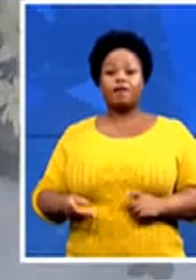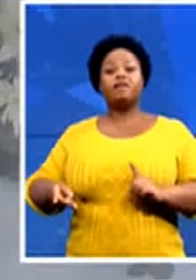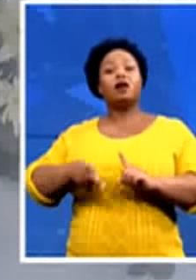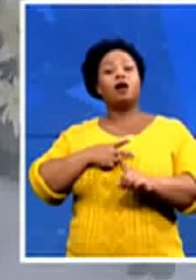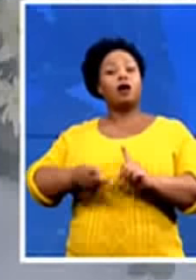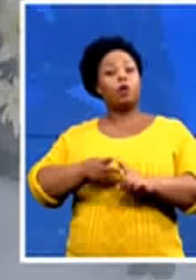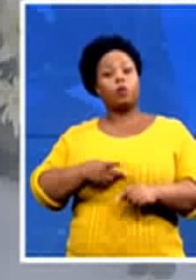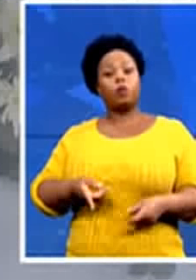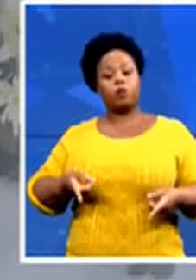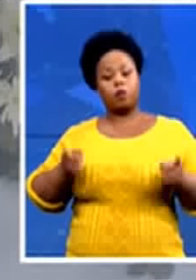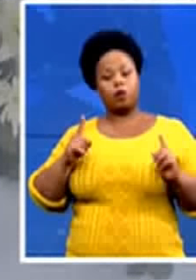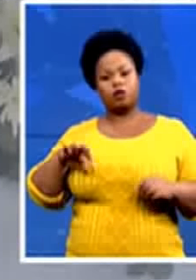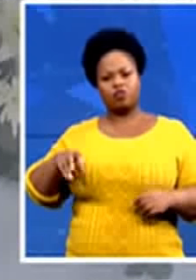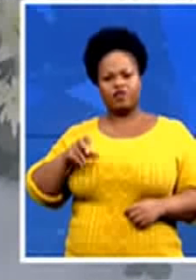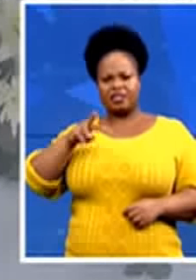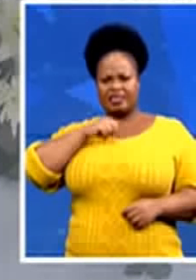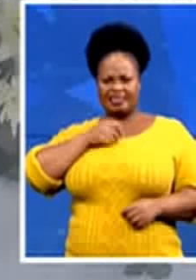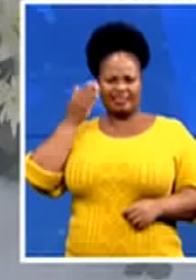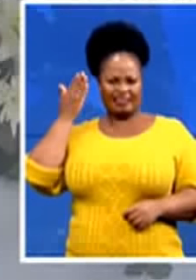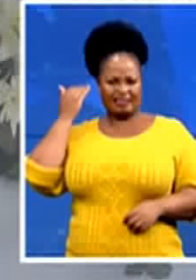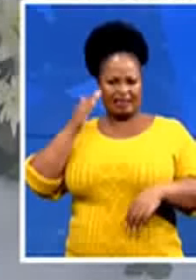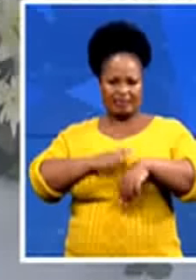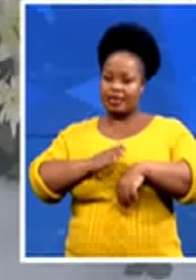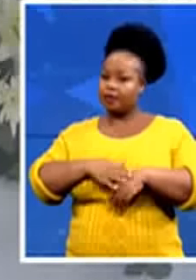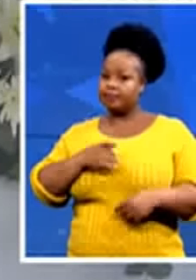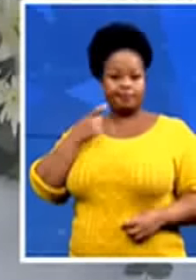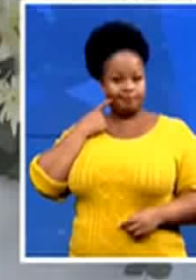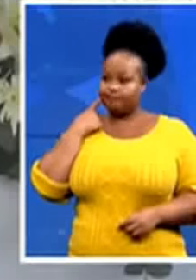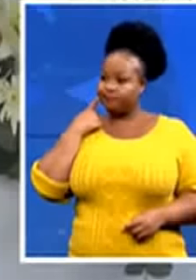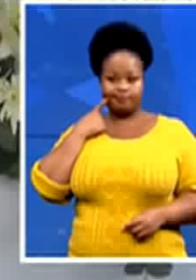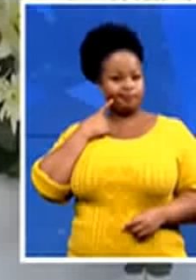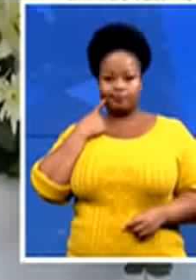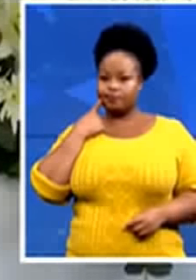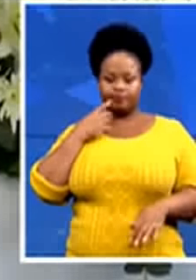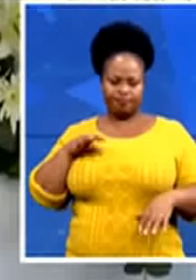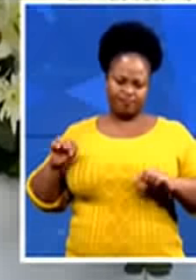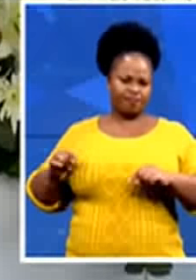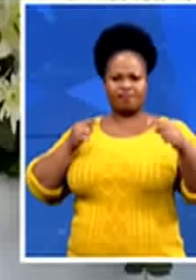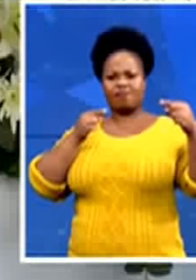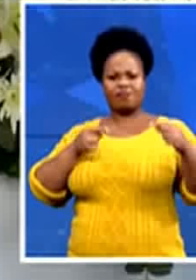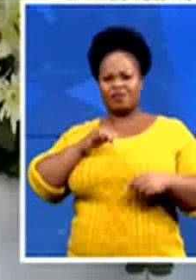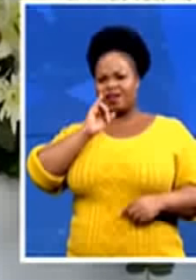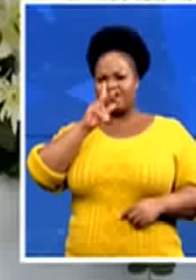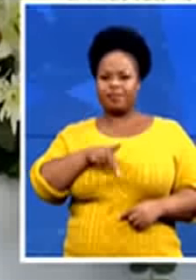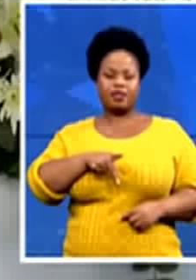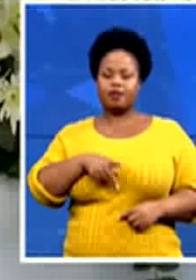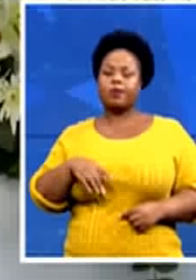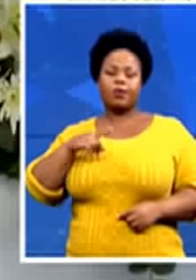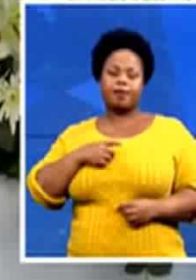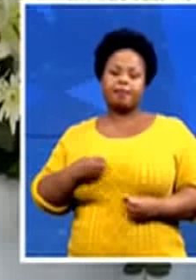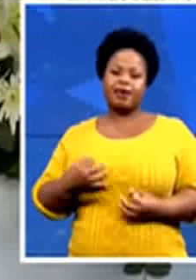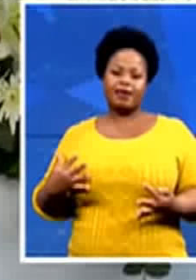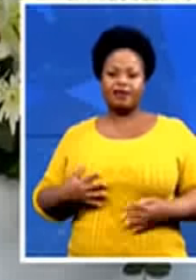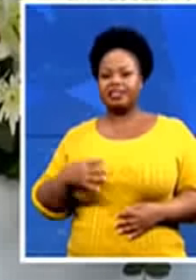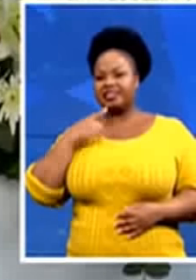at the time. It was not easy for her to have gone against the IFP. Many said that, called her a sellout. Out. They said that she